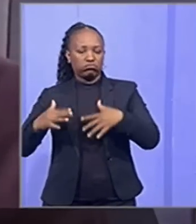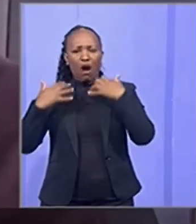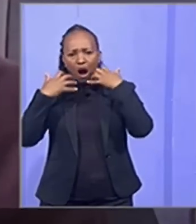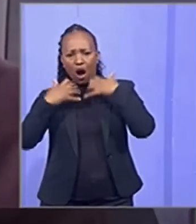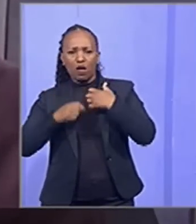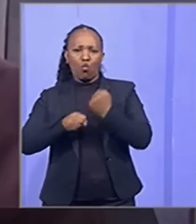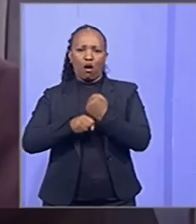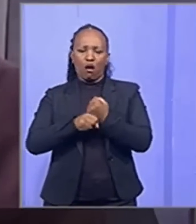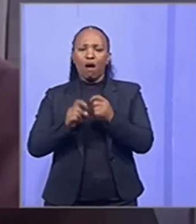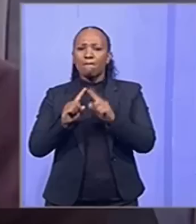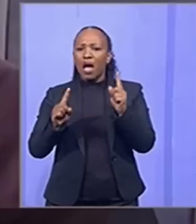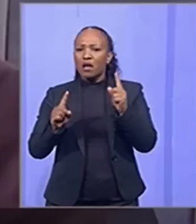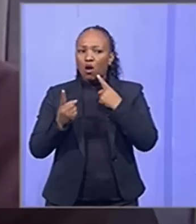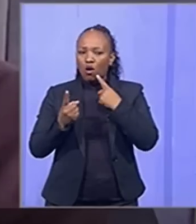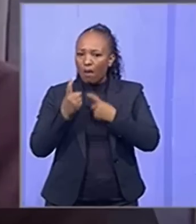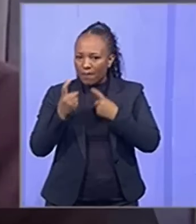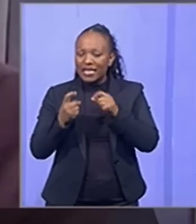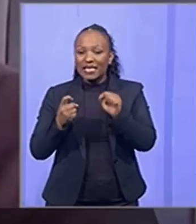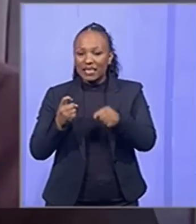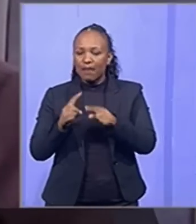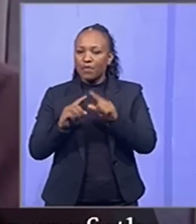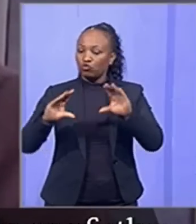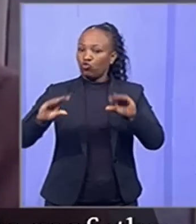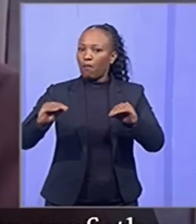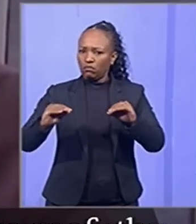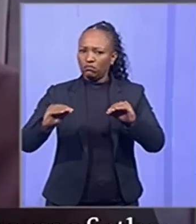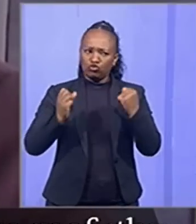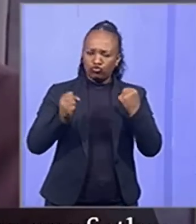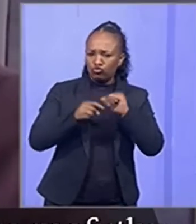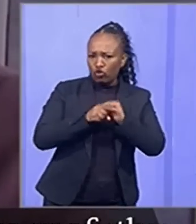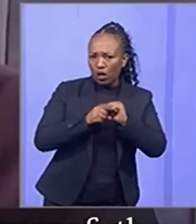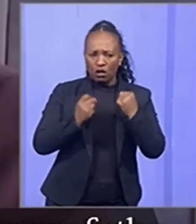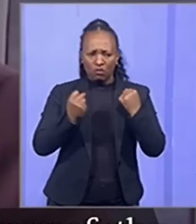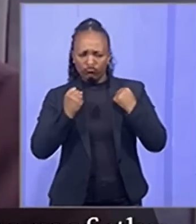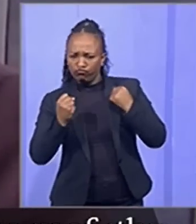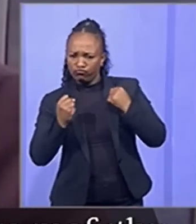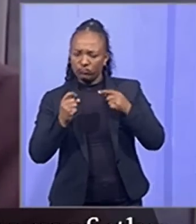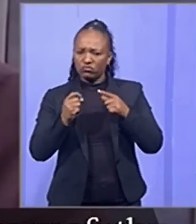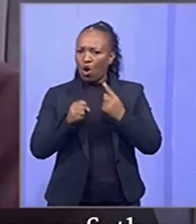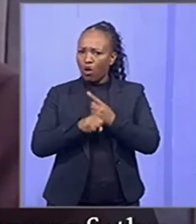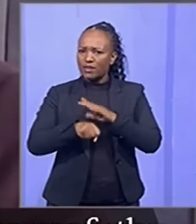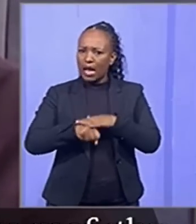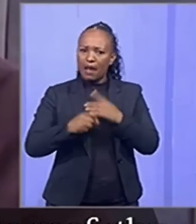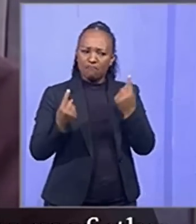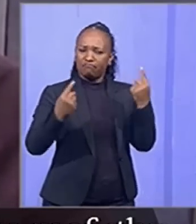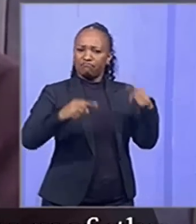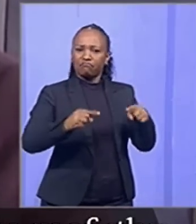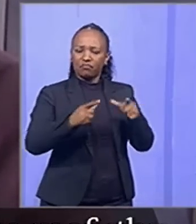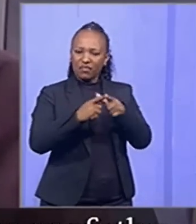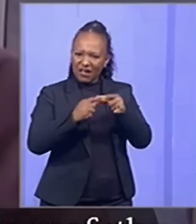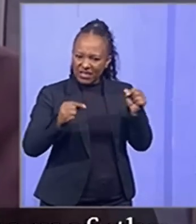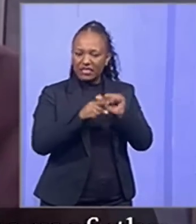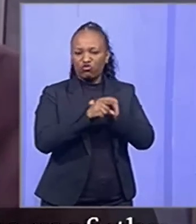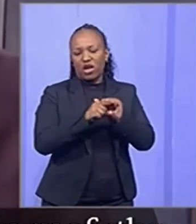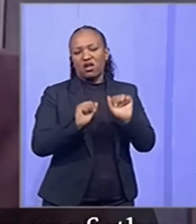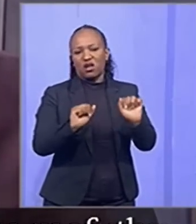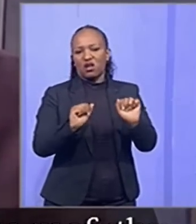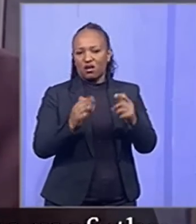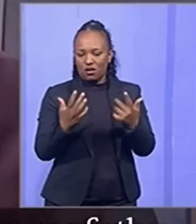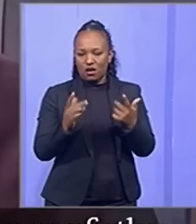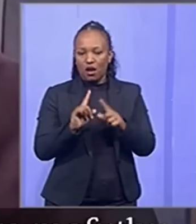complain, but he will never stop training. He will never back down from training. He always pitch up a training on time and finish his training sessions. It's